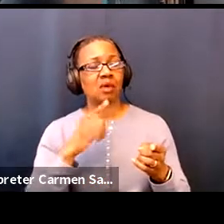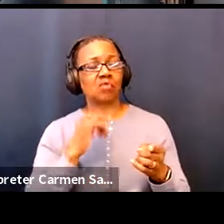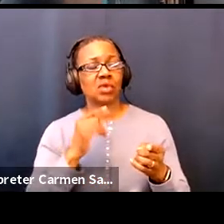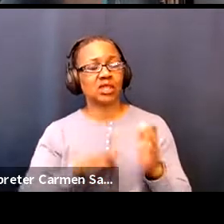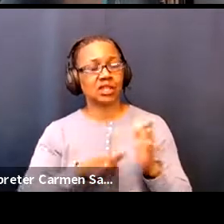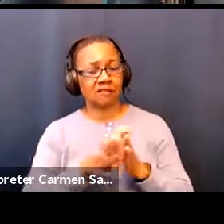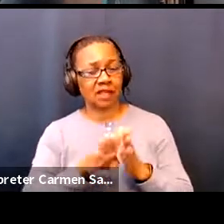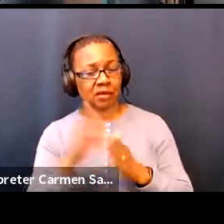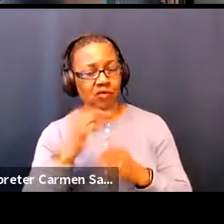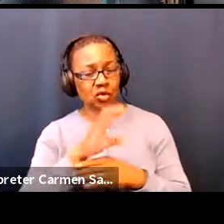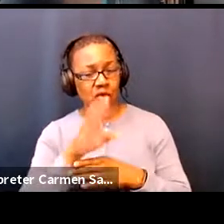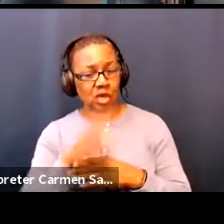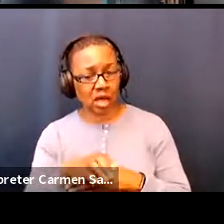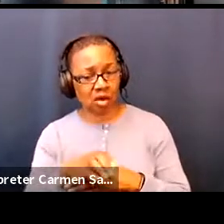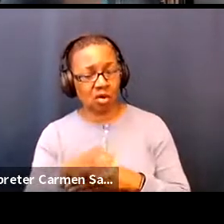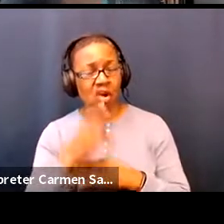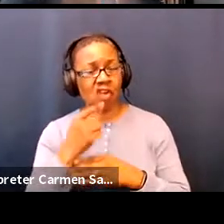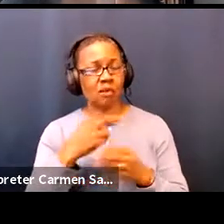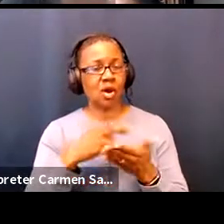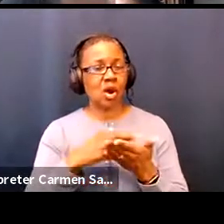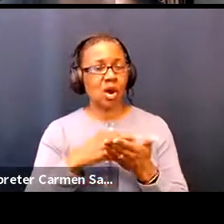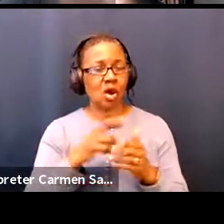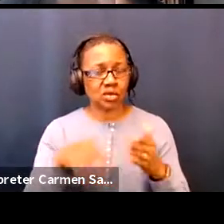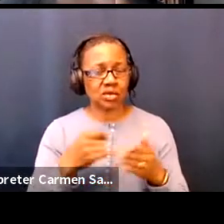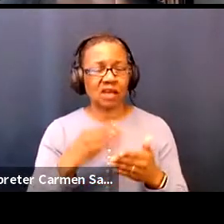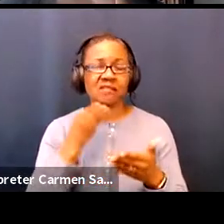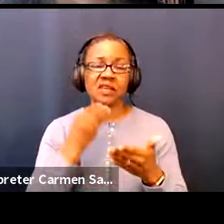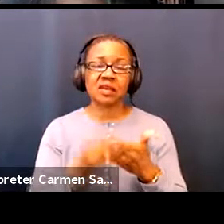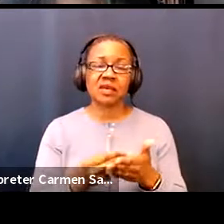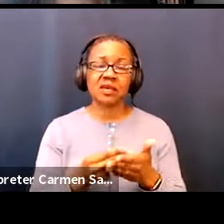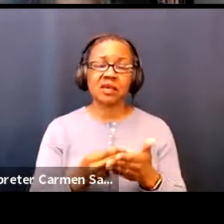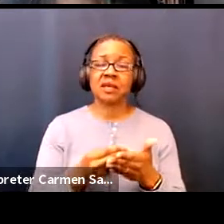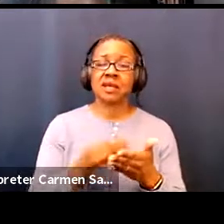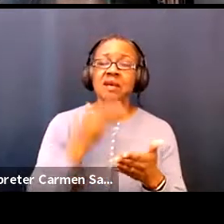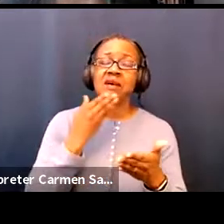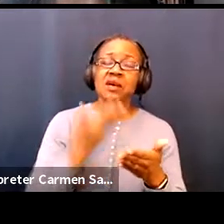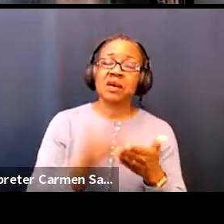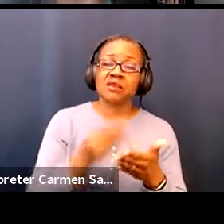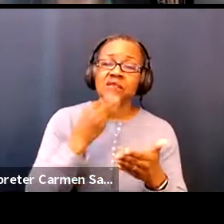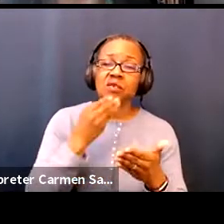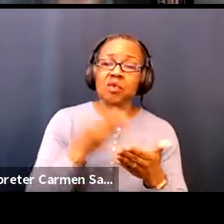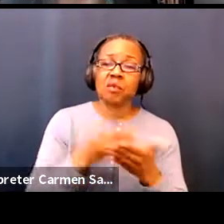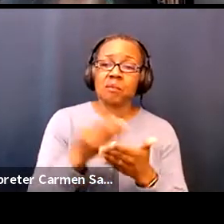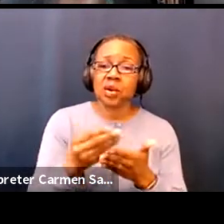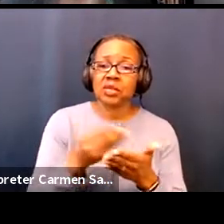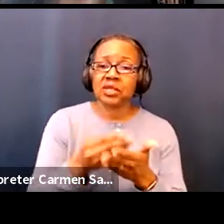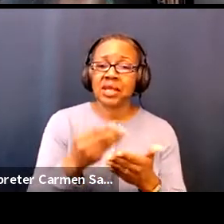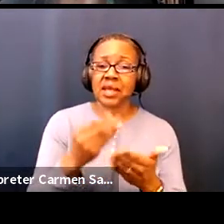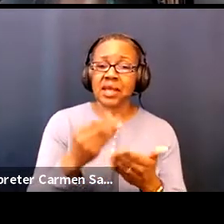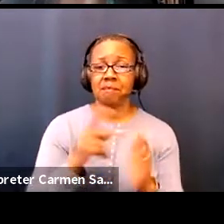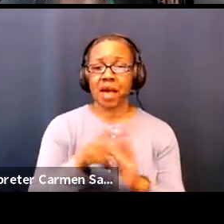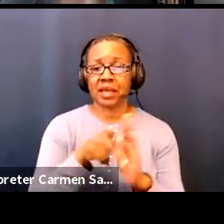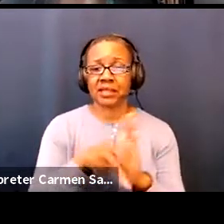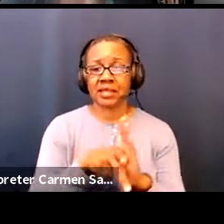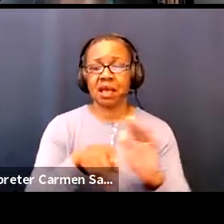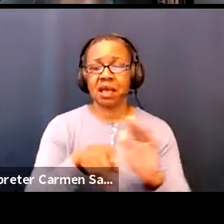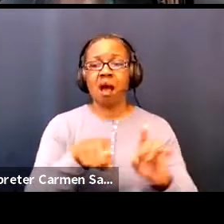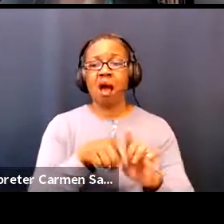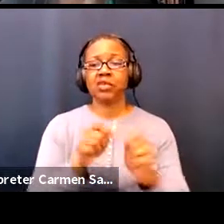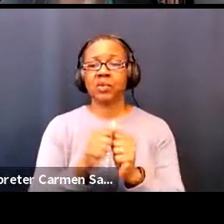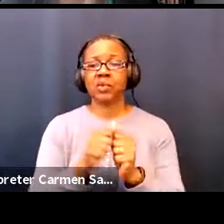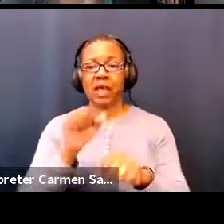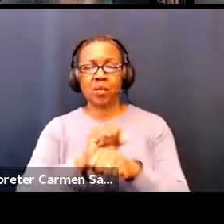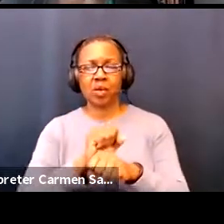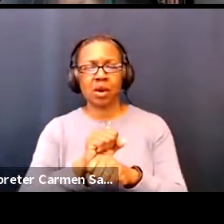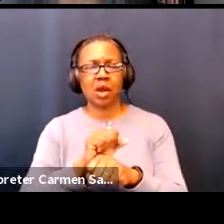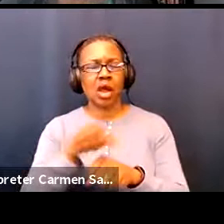as a result of the good food purchasing policy. But also something that's really important about that work is to